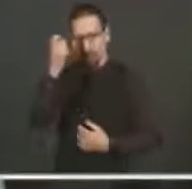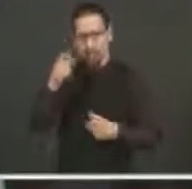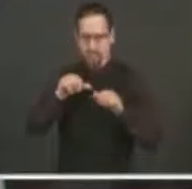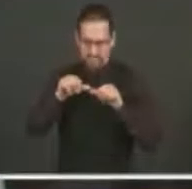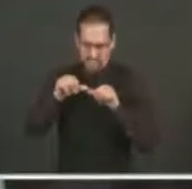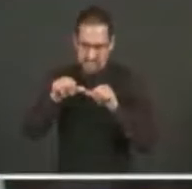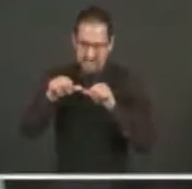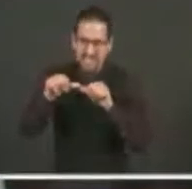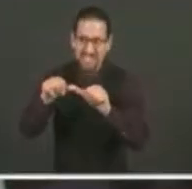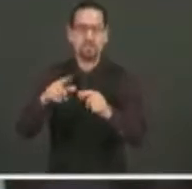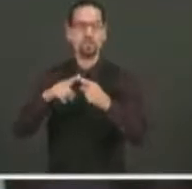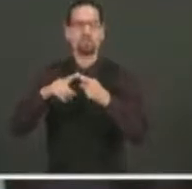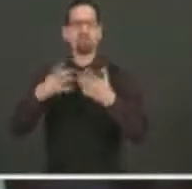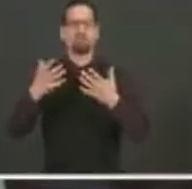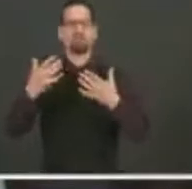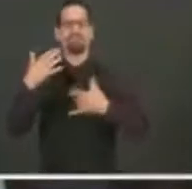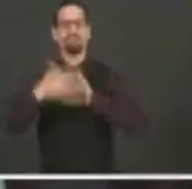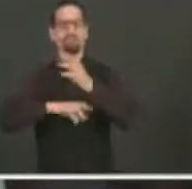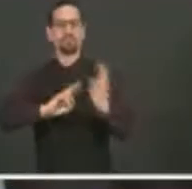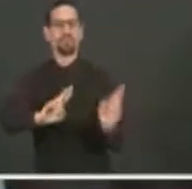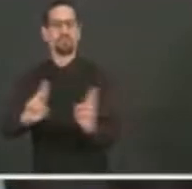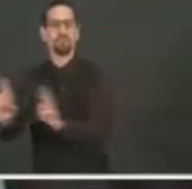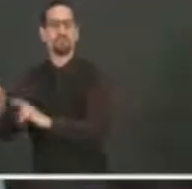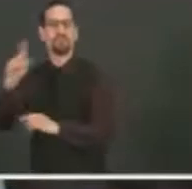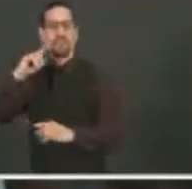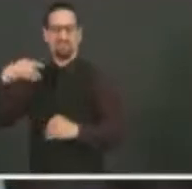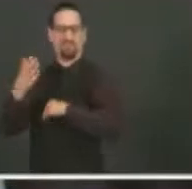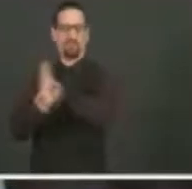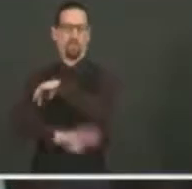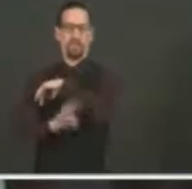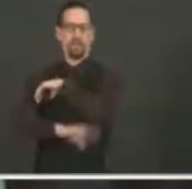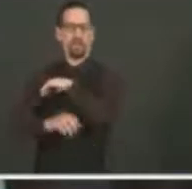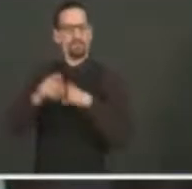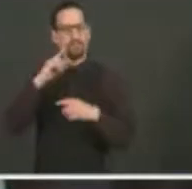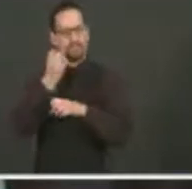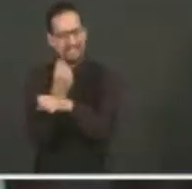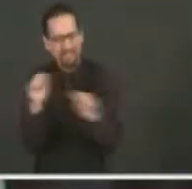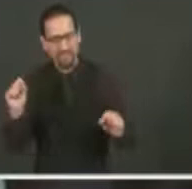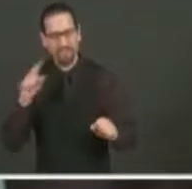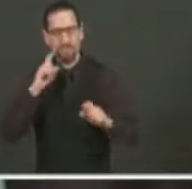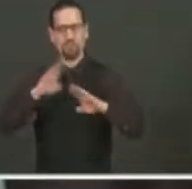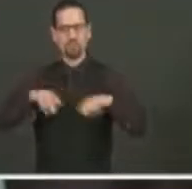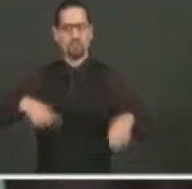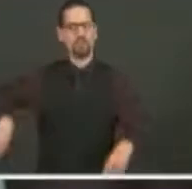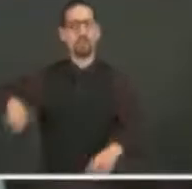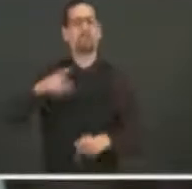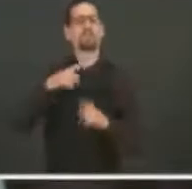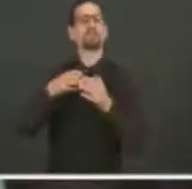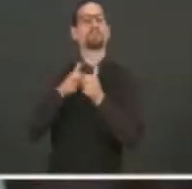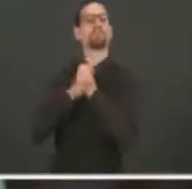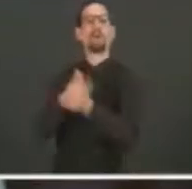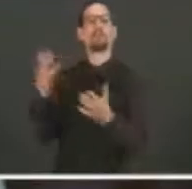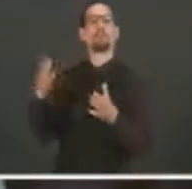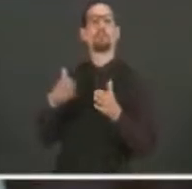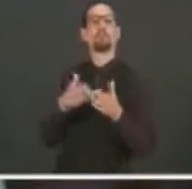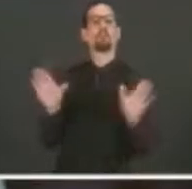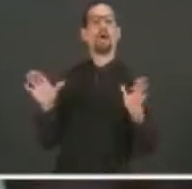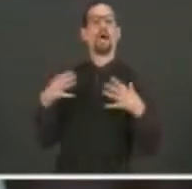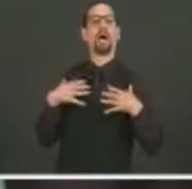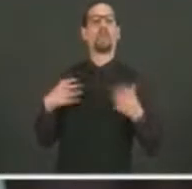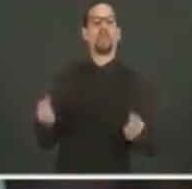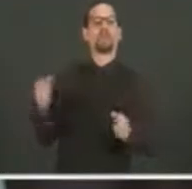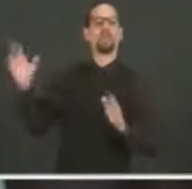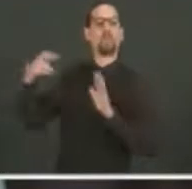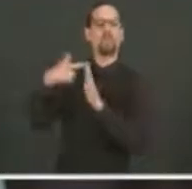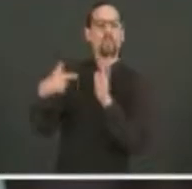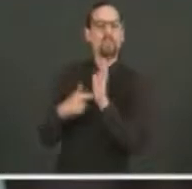quality education safely and in accordance with public health guidance. And all I want to say to all of you is we're